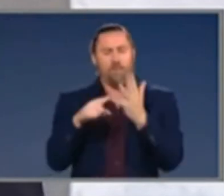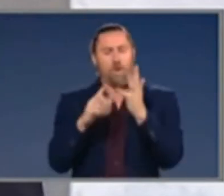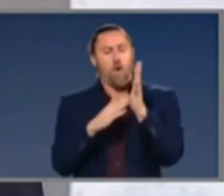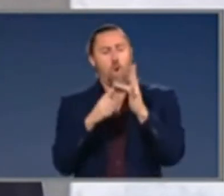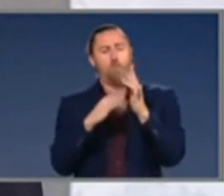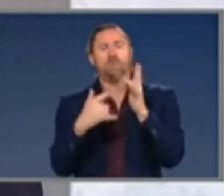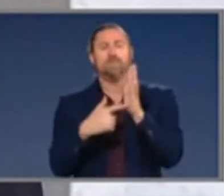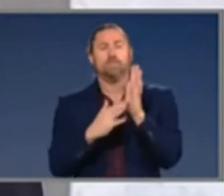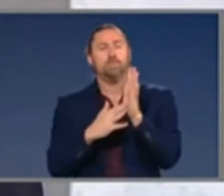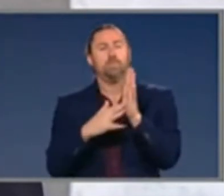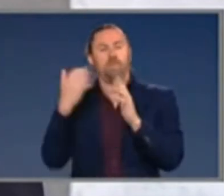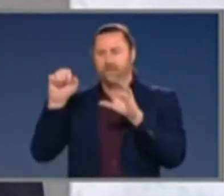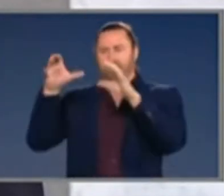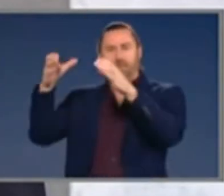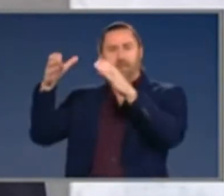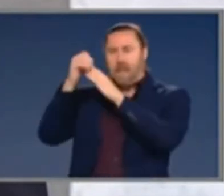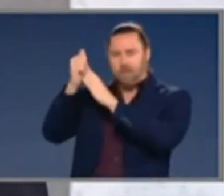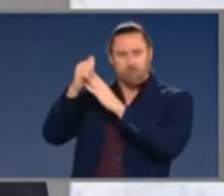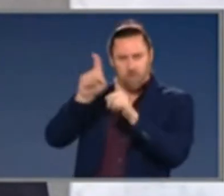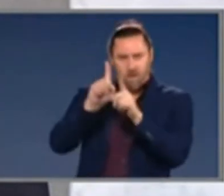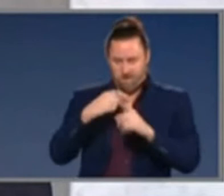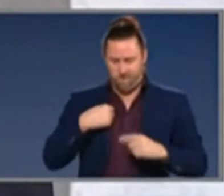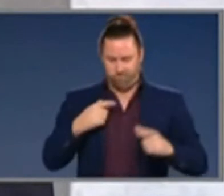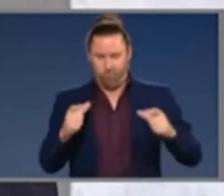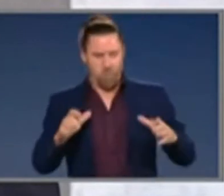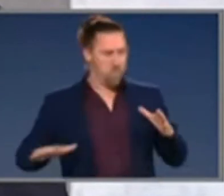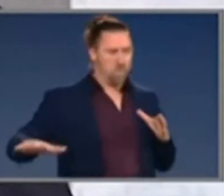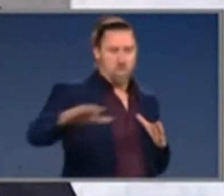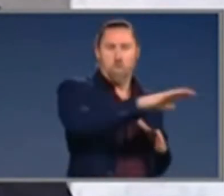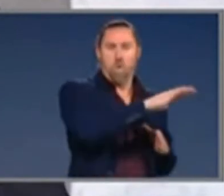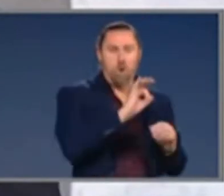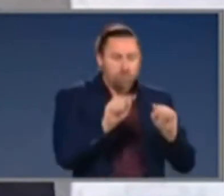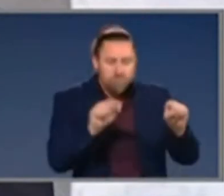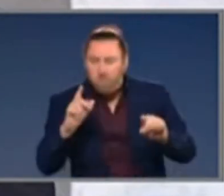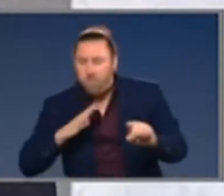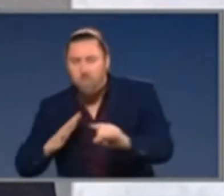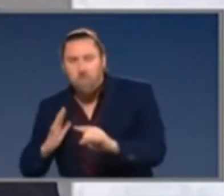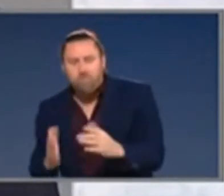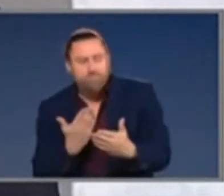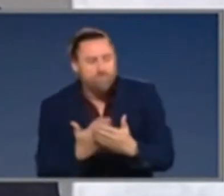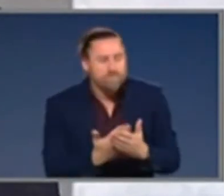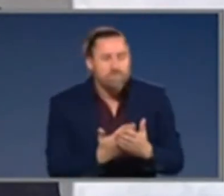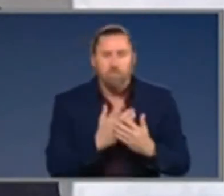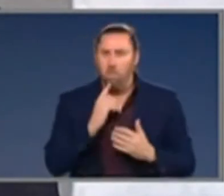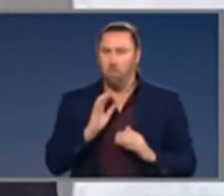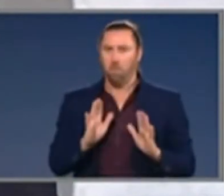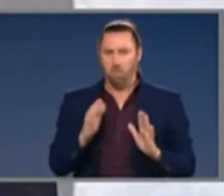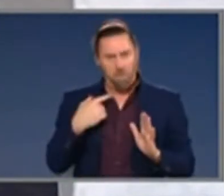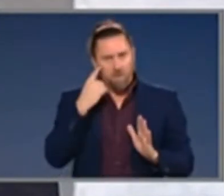leadership. Is that a reasonable proposition? Would you get on board with that? I think it's wise